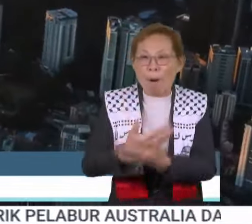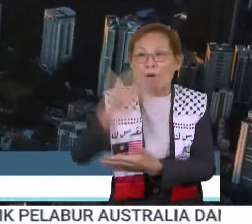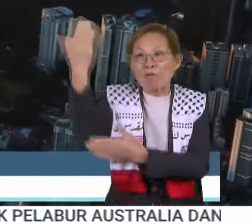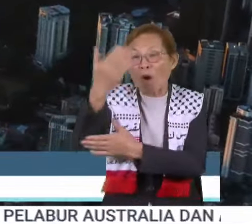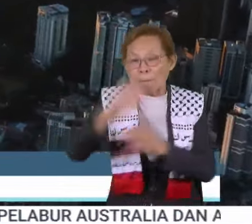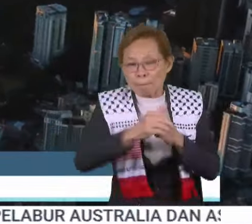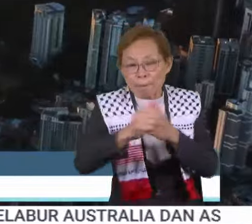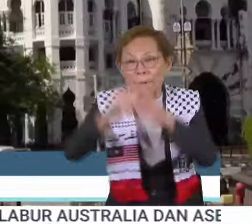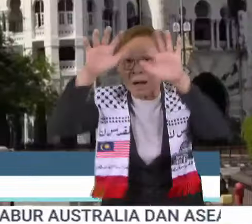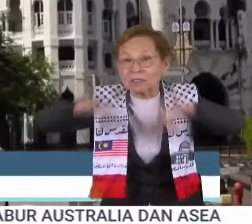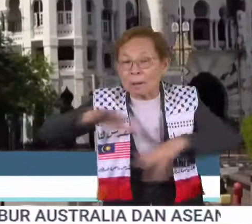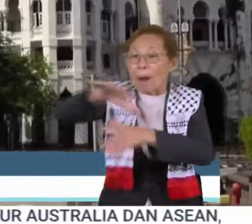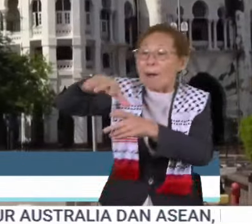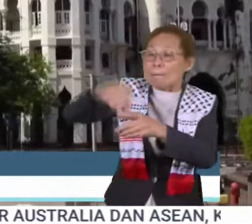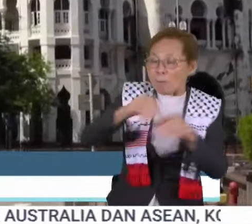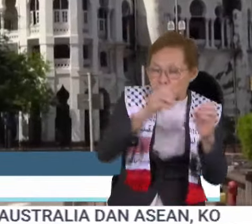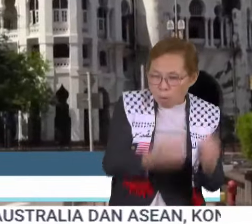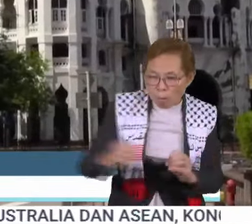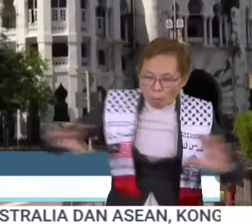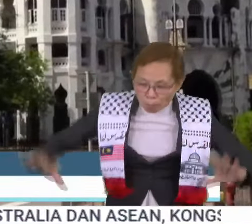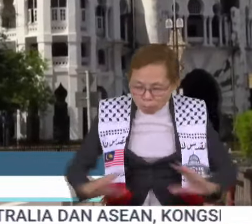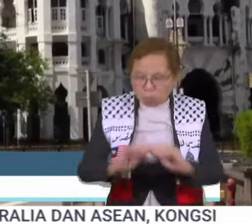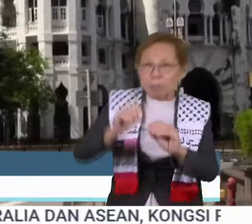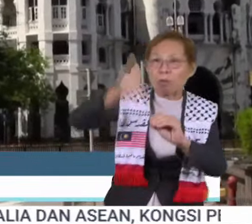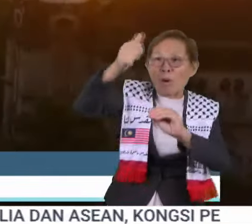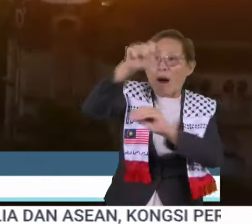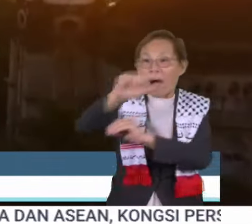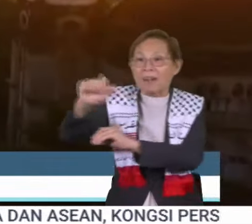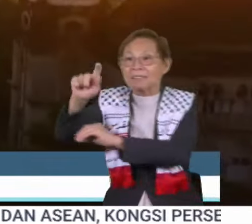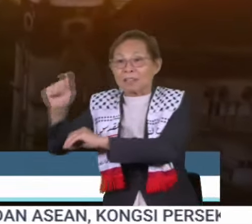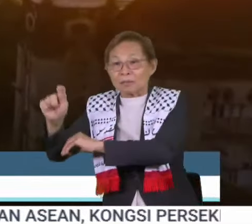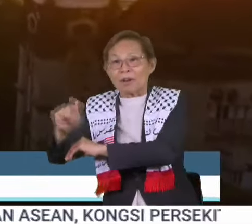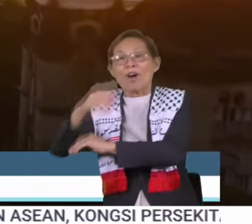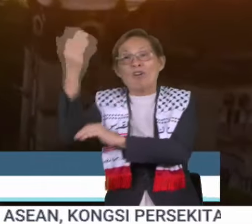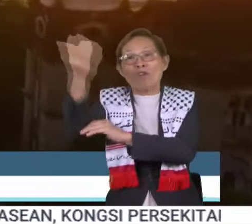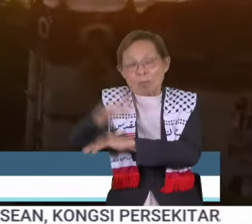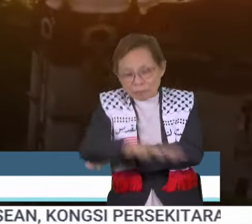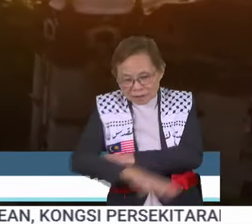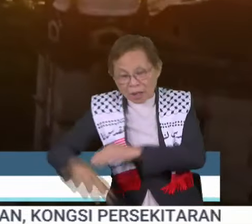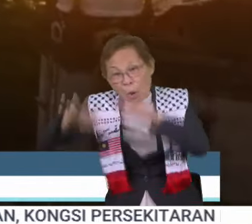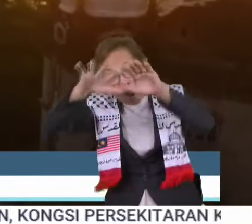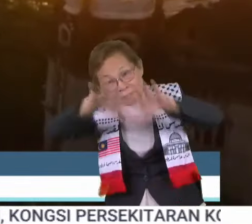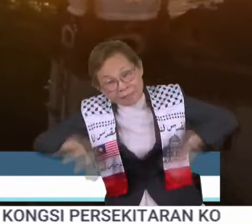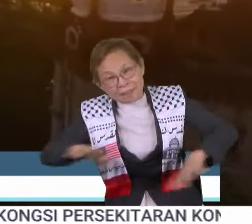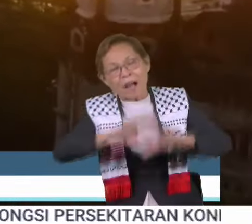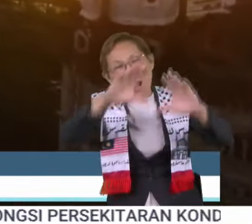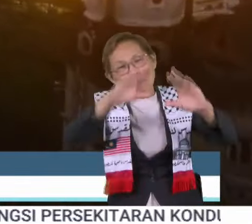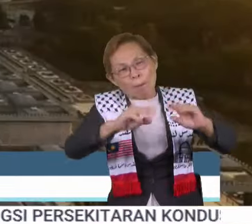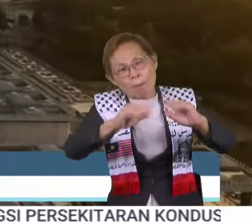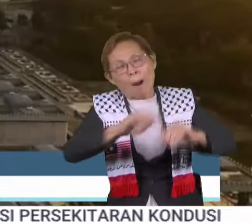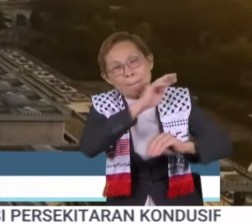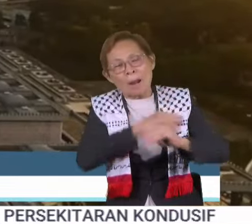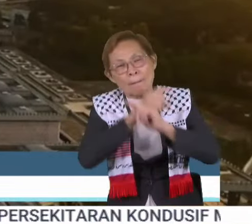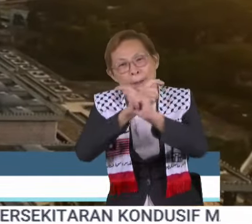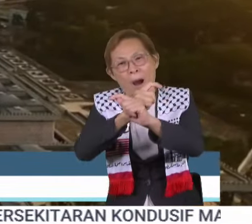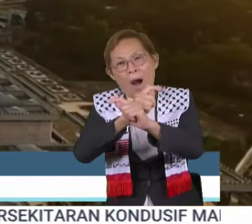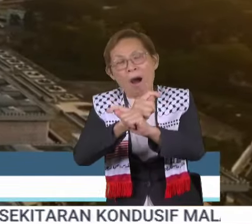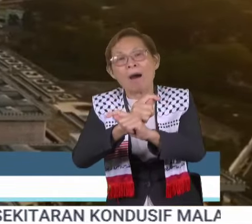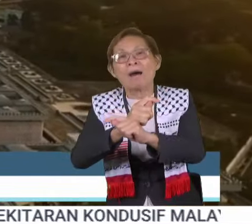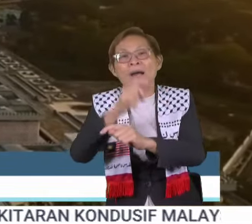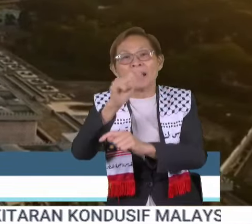Kepimpinan ASEAN. Ia melibatkan penganjuran Sidang Kemunca Asia Timur, Forum Serantau ASEAN serta Mesyuarat Menteri Pertahanan